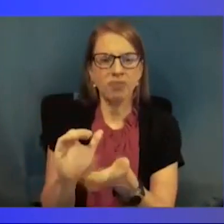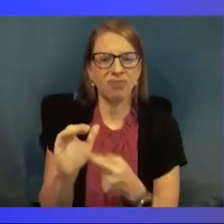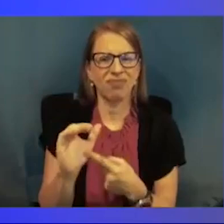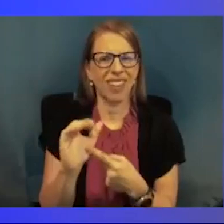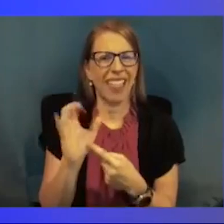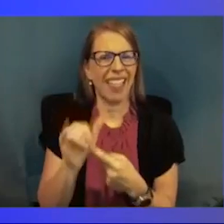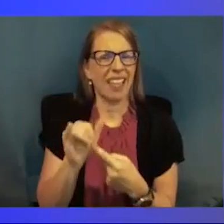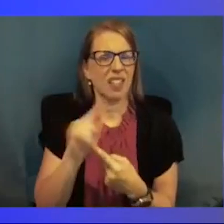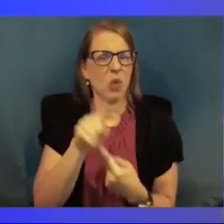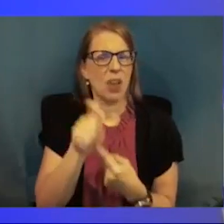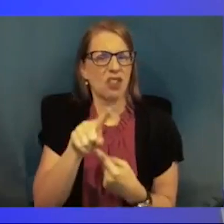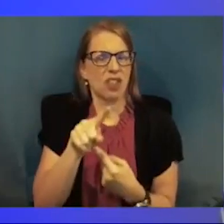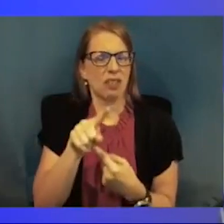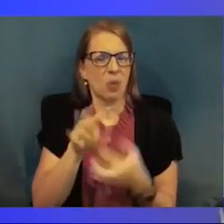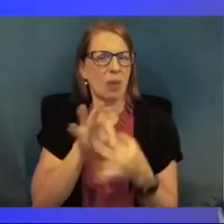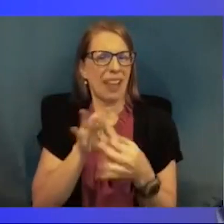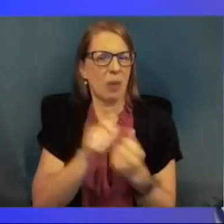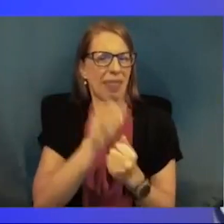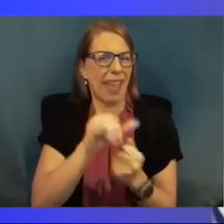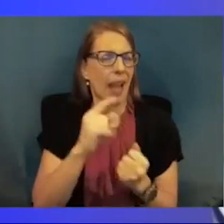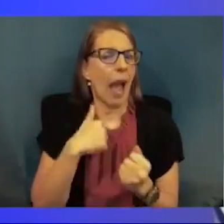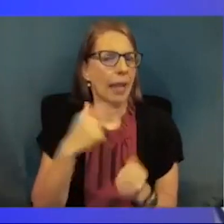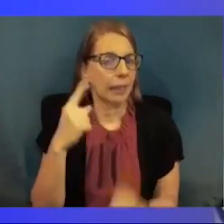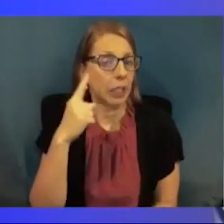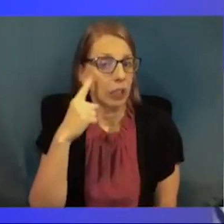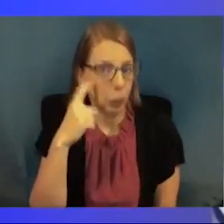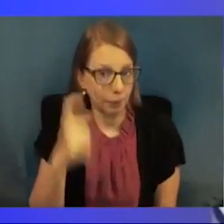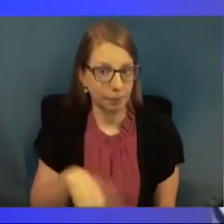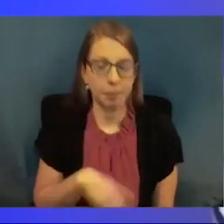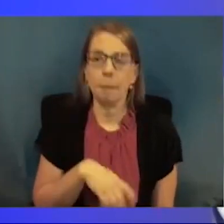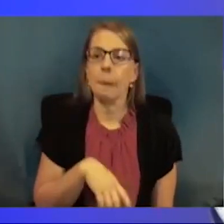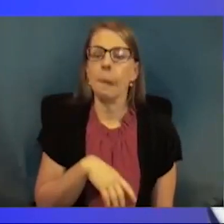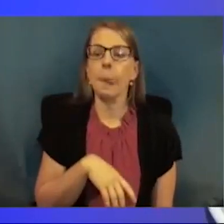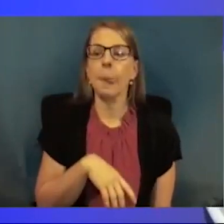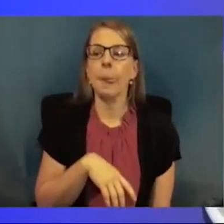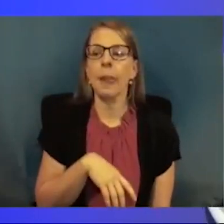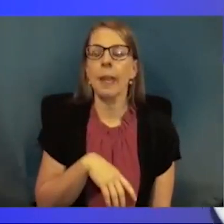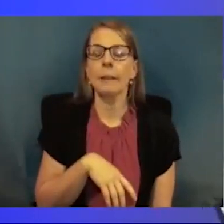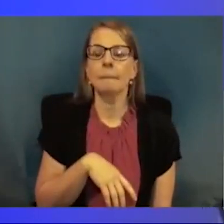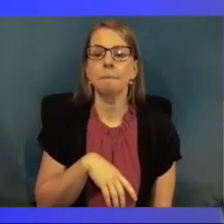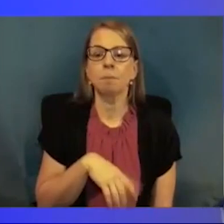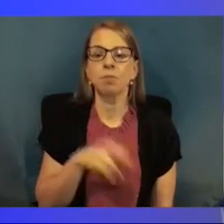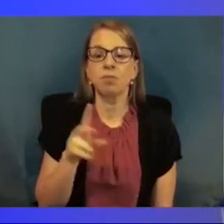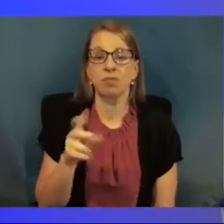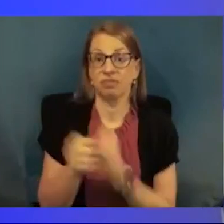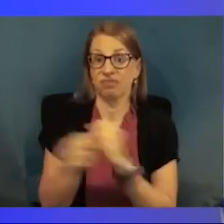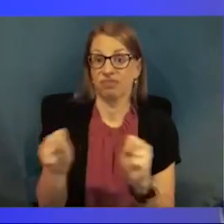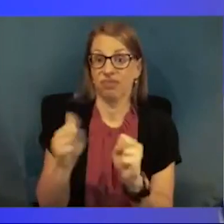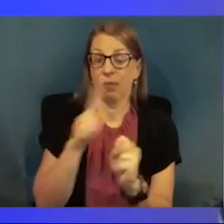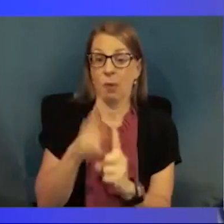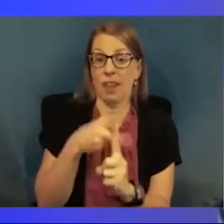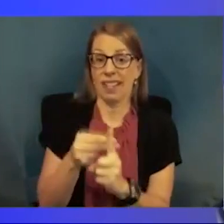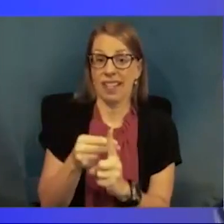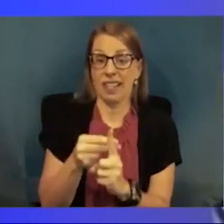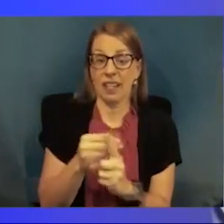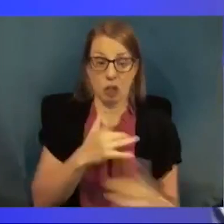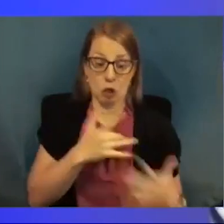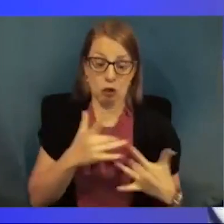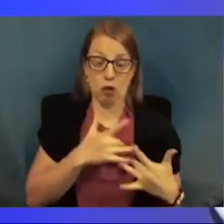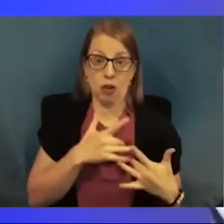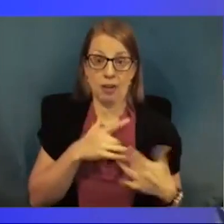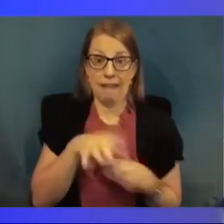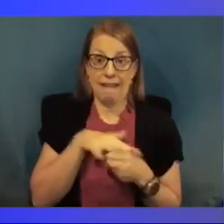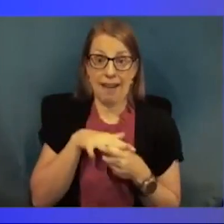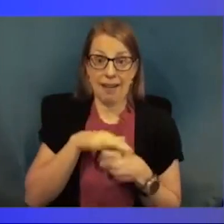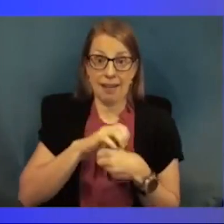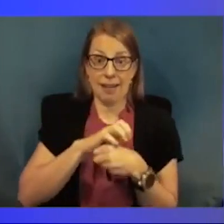to. But the saving grace of these vaccines is that you still have those conserved areas on the spike protein to which your